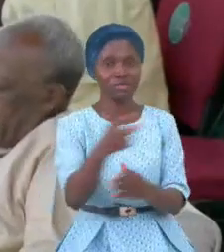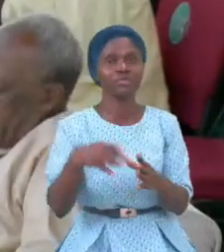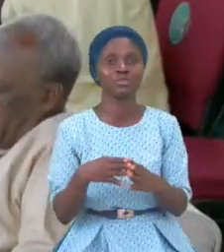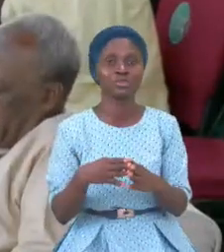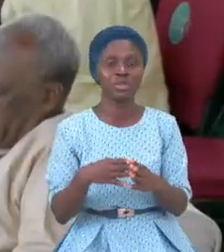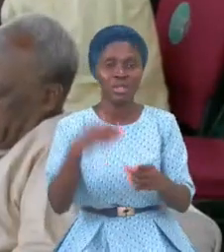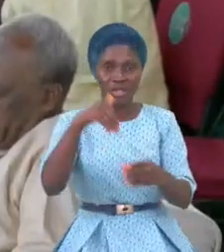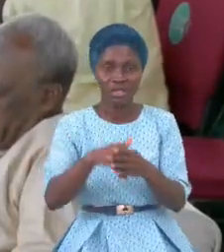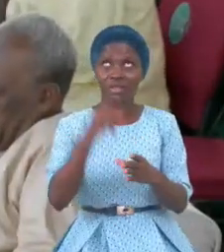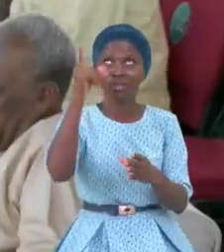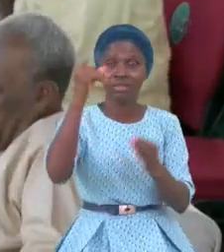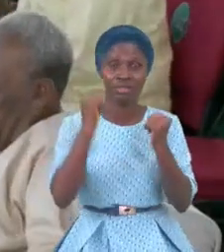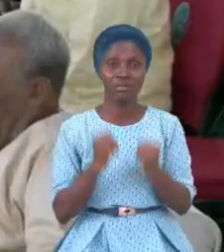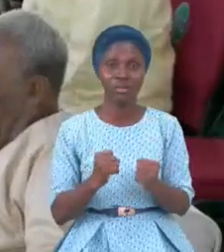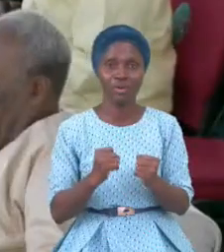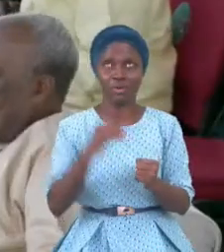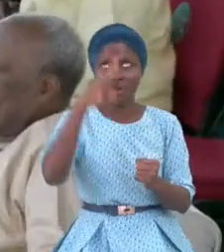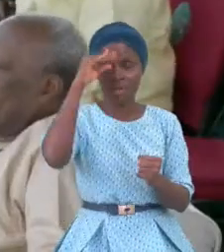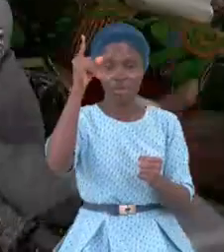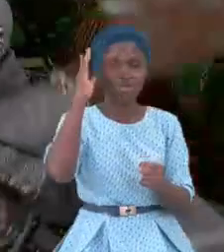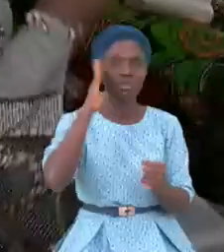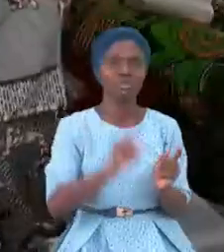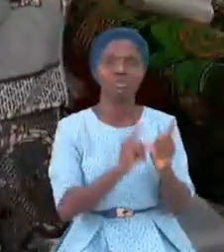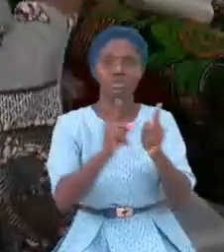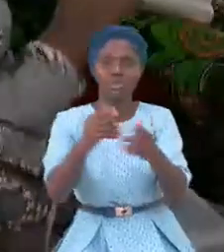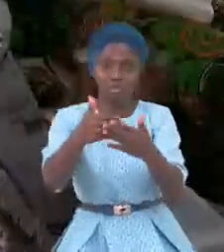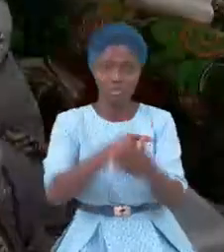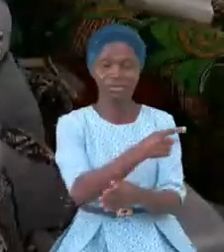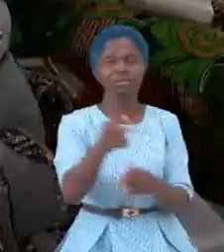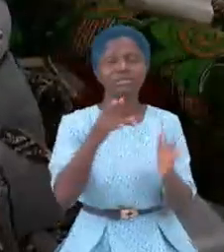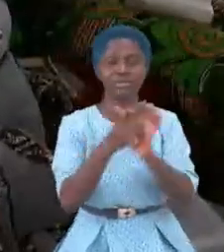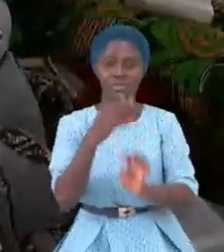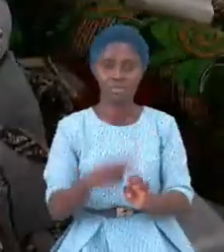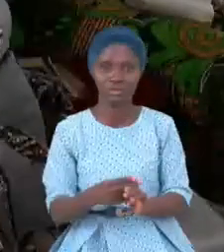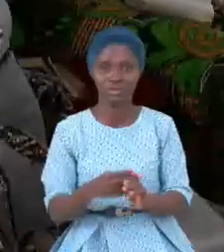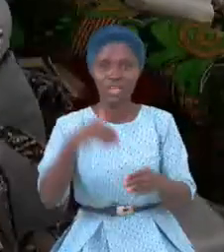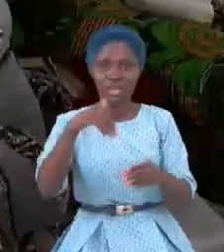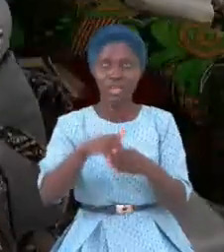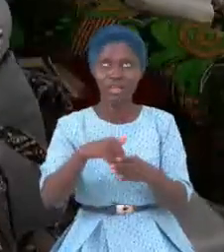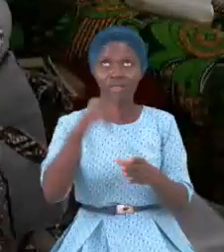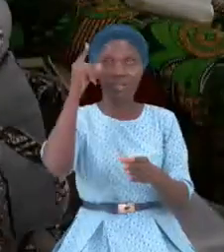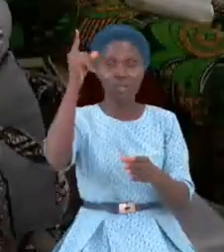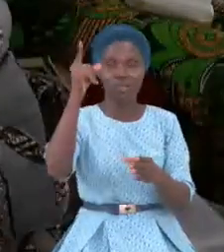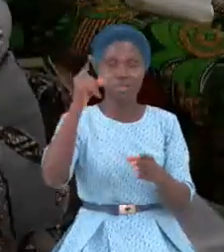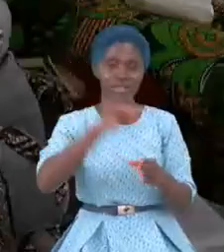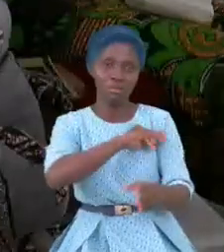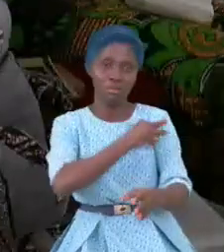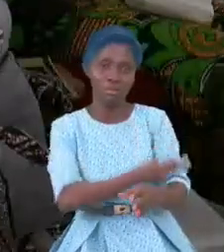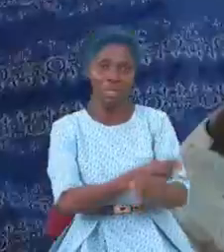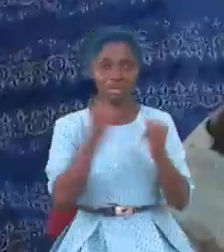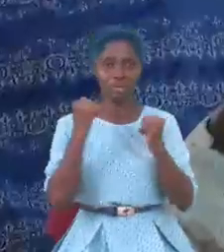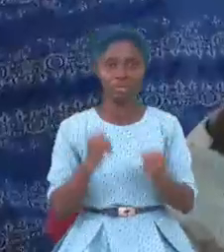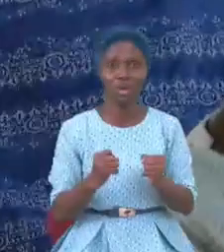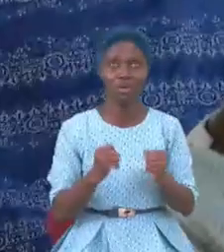you. In his strength, he'll go before you. In his might, signs and wonders, he'll go before